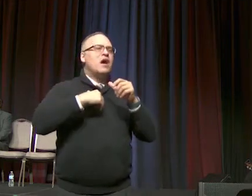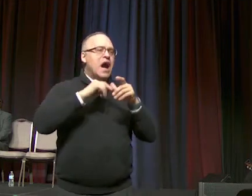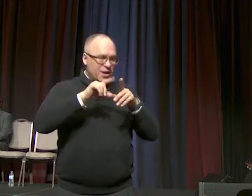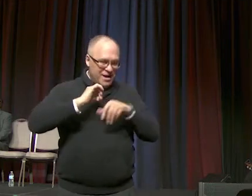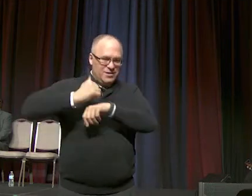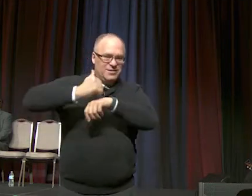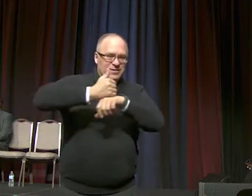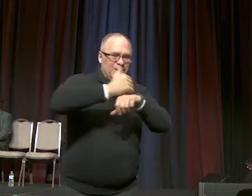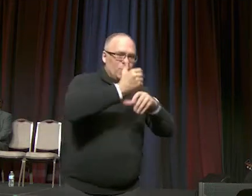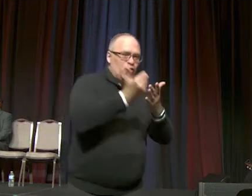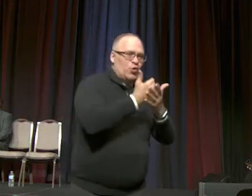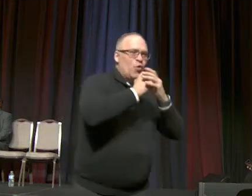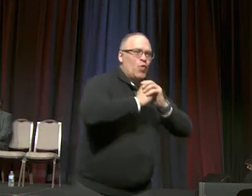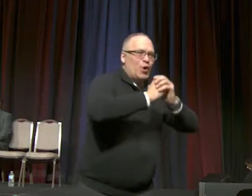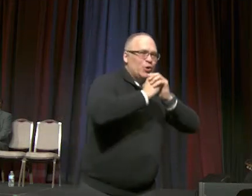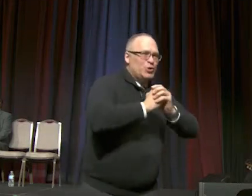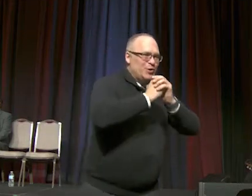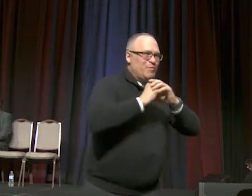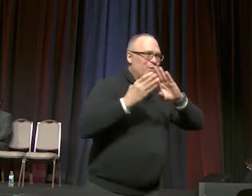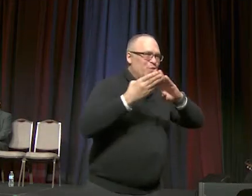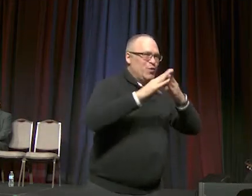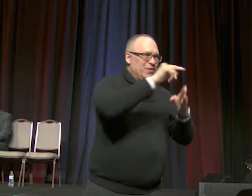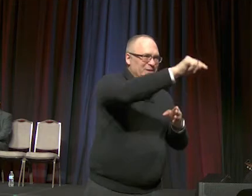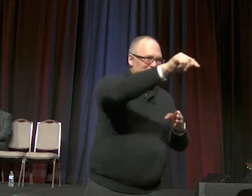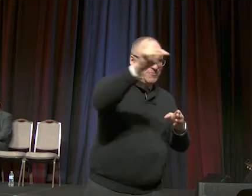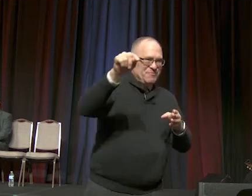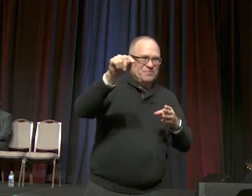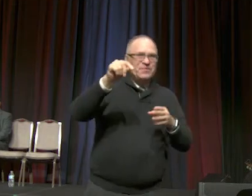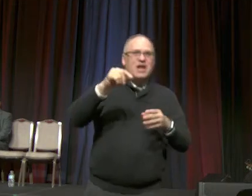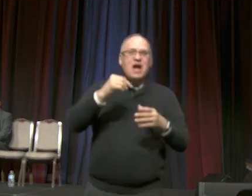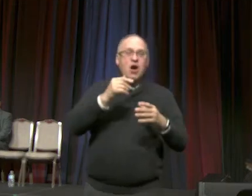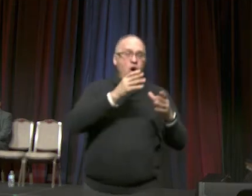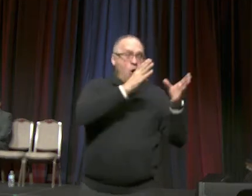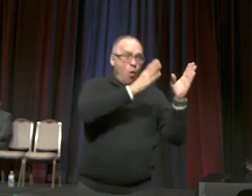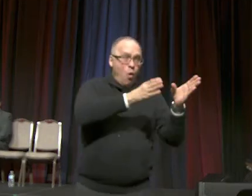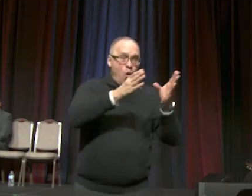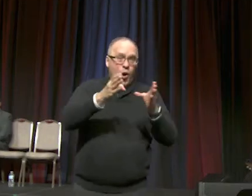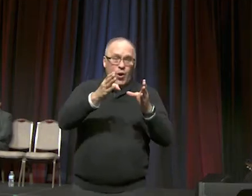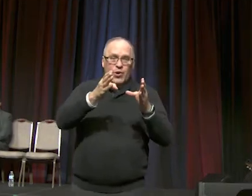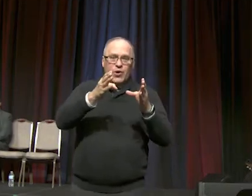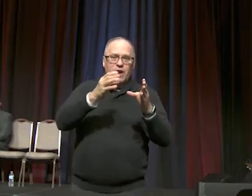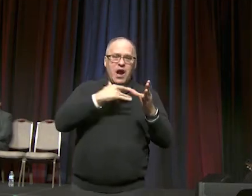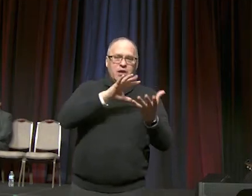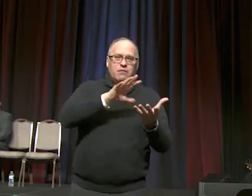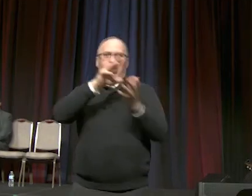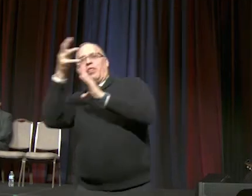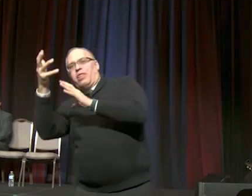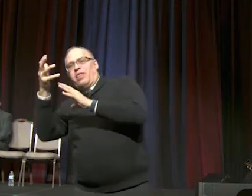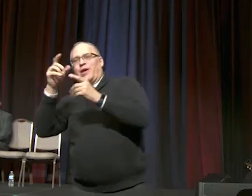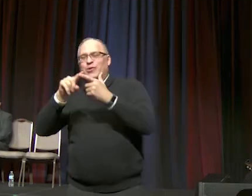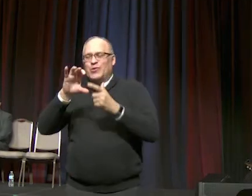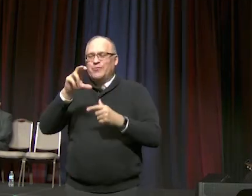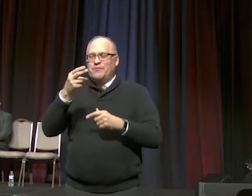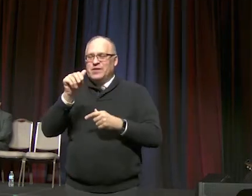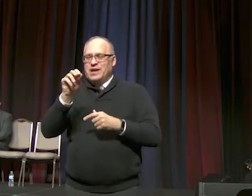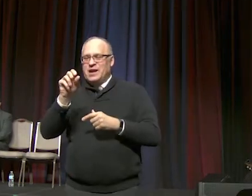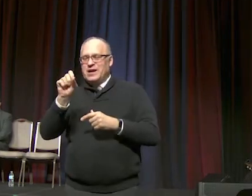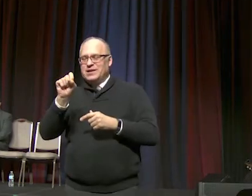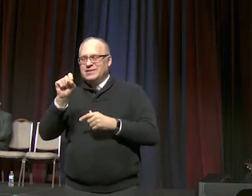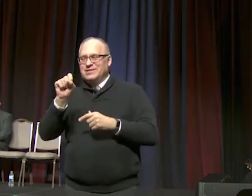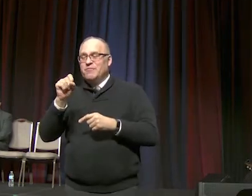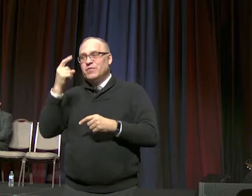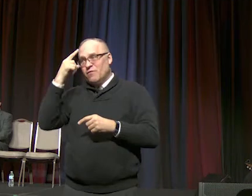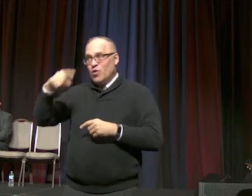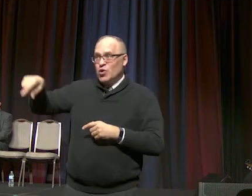my job usually is to take order and turn it into chaos. My job for y'all is to take